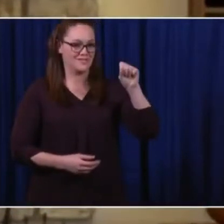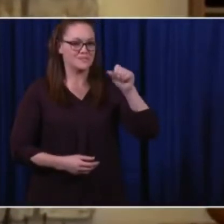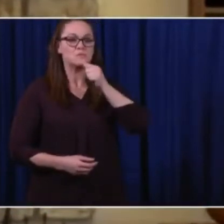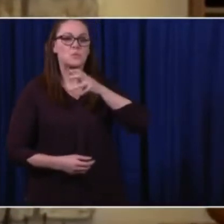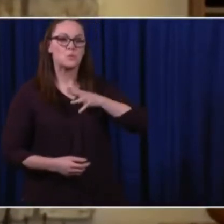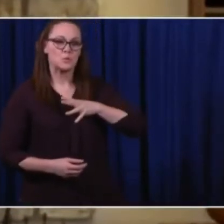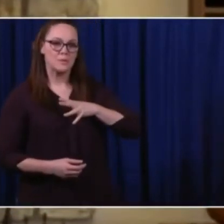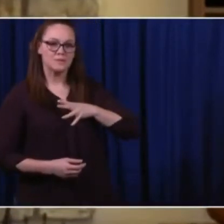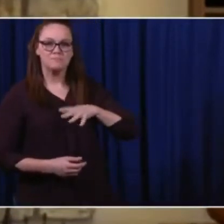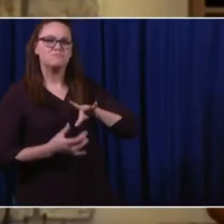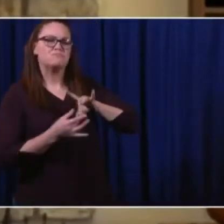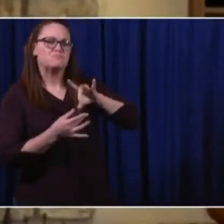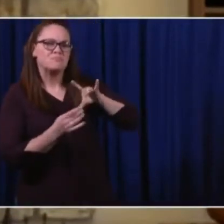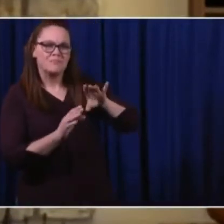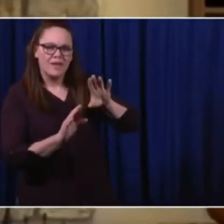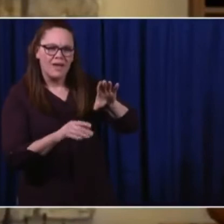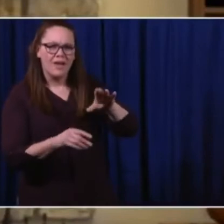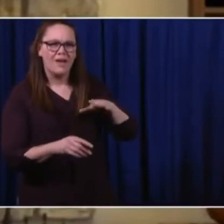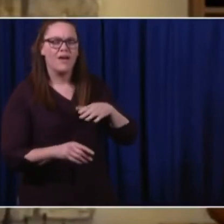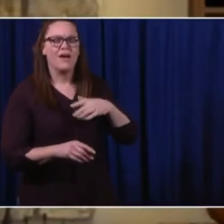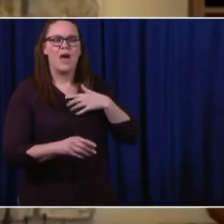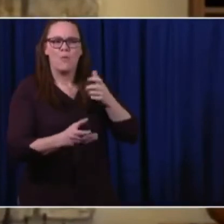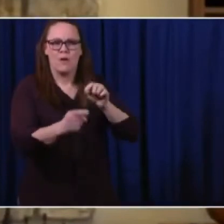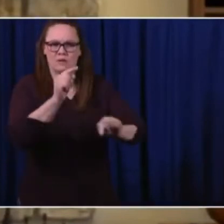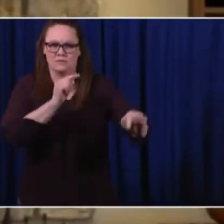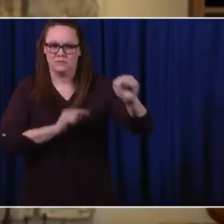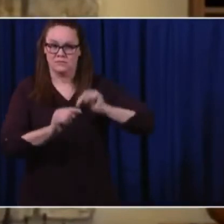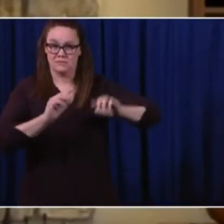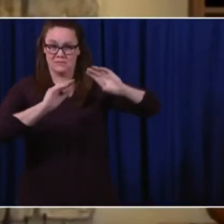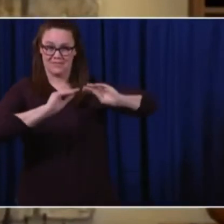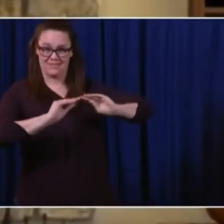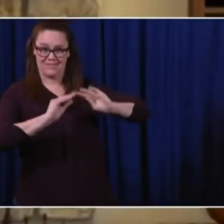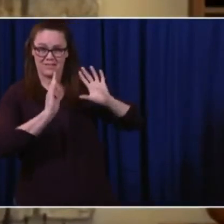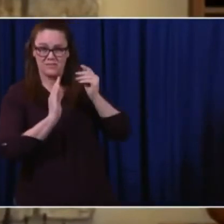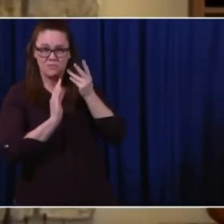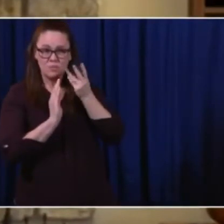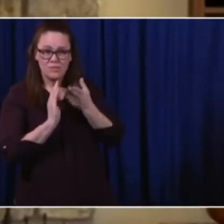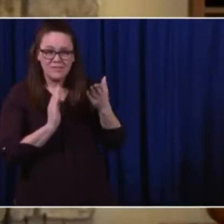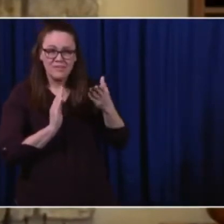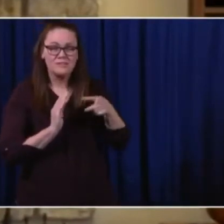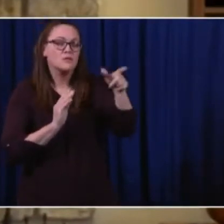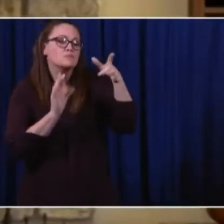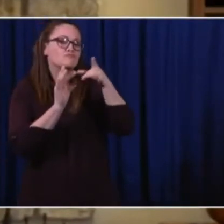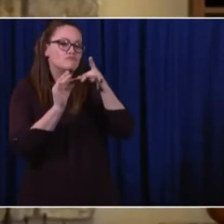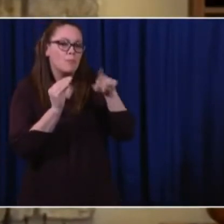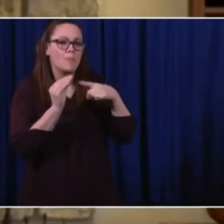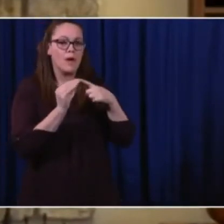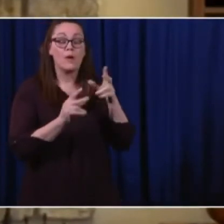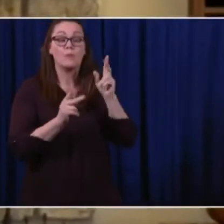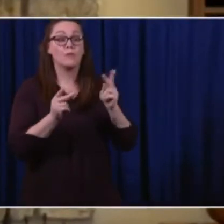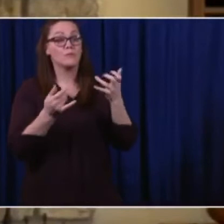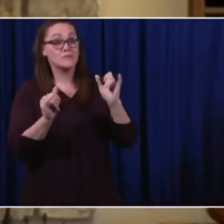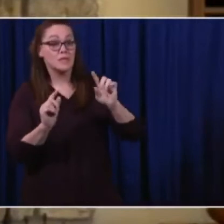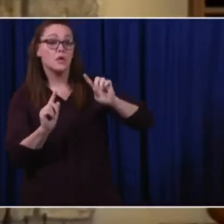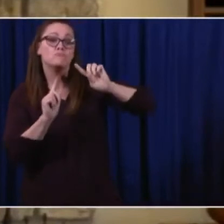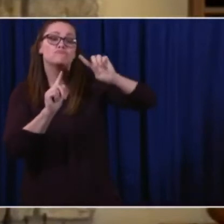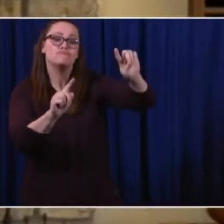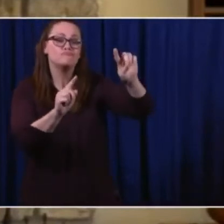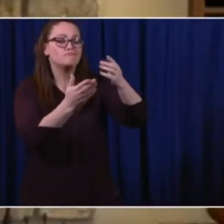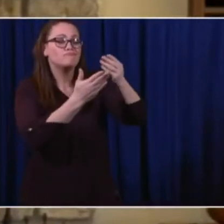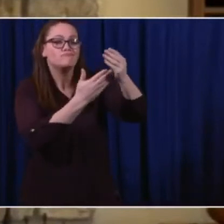I do want to go back and clarify, because I think you mentioned something about people still being allowed to go get groceries